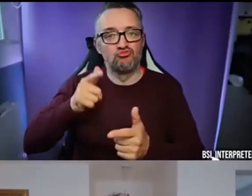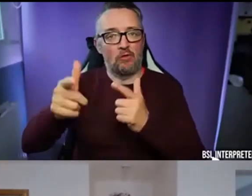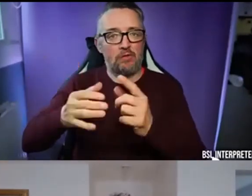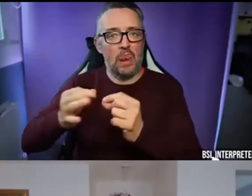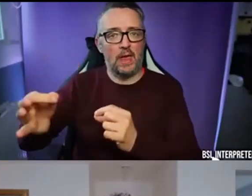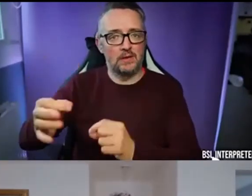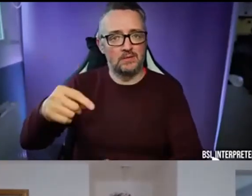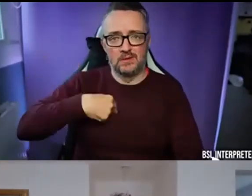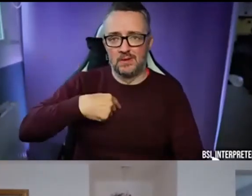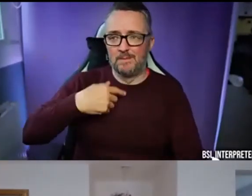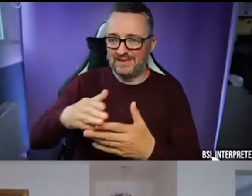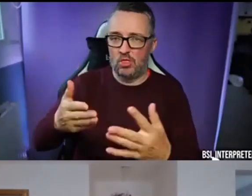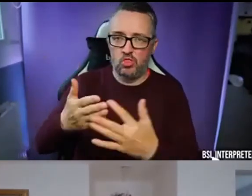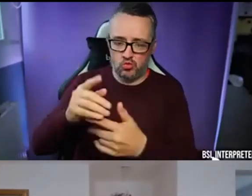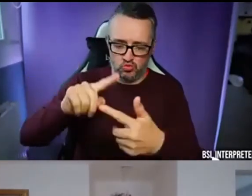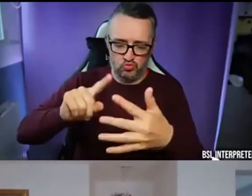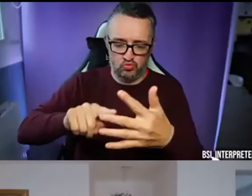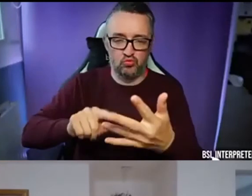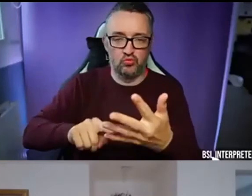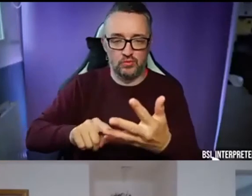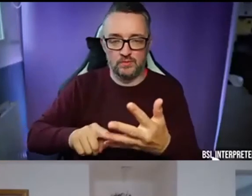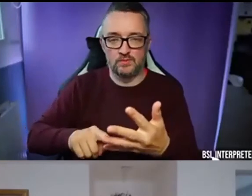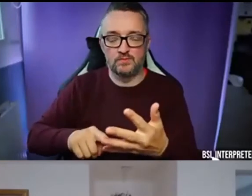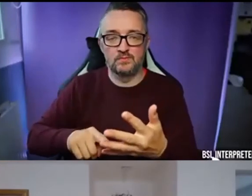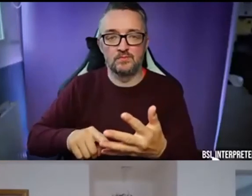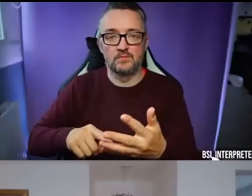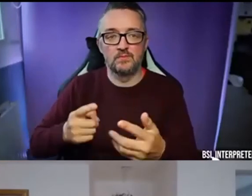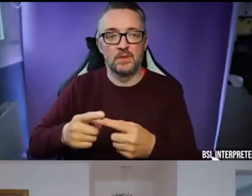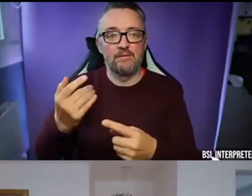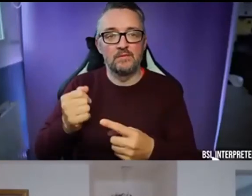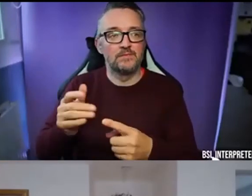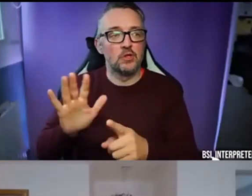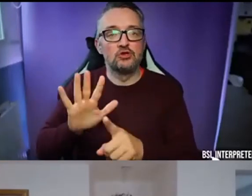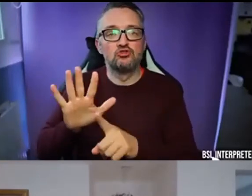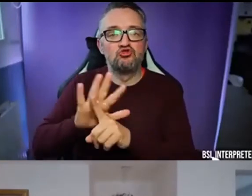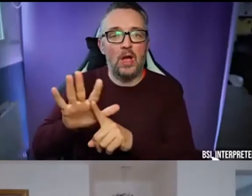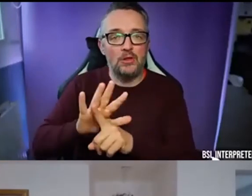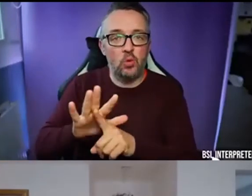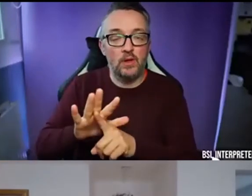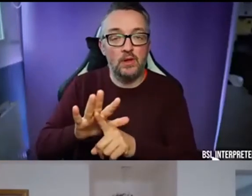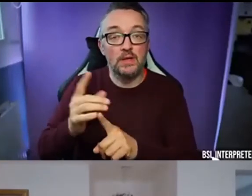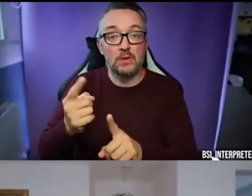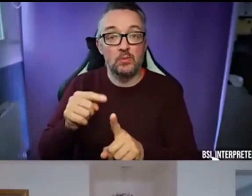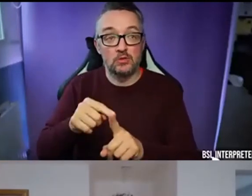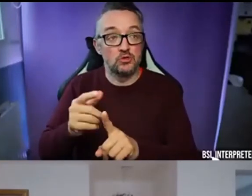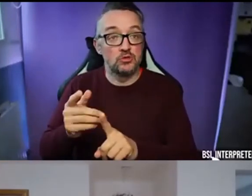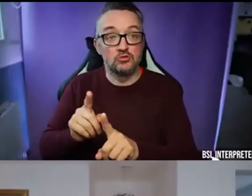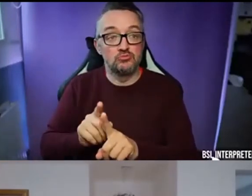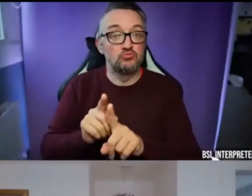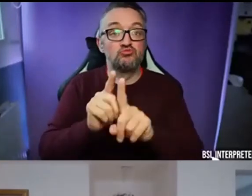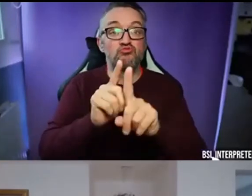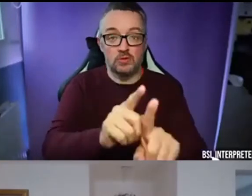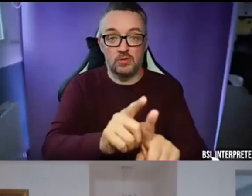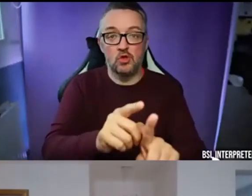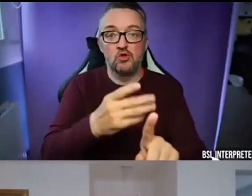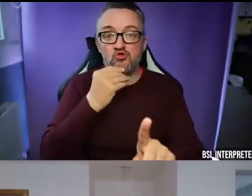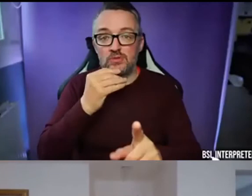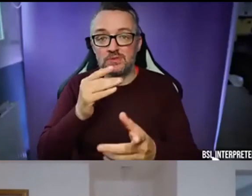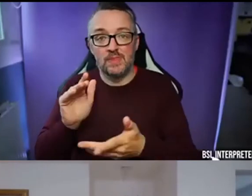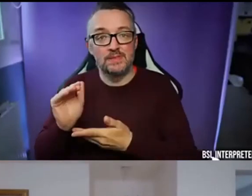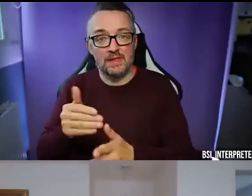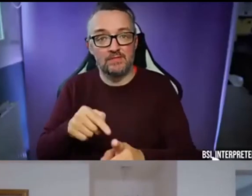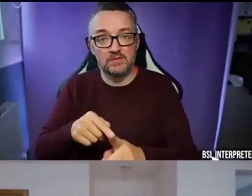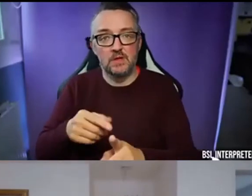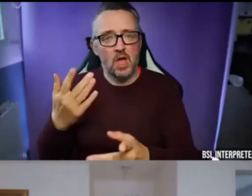some of the suggestions were mystery shopping, shadowing a person while they're making a journey and using the Traveline service to